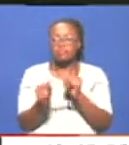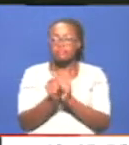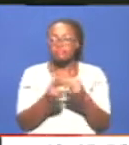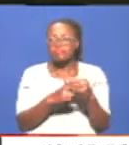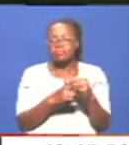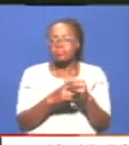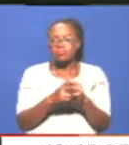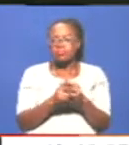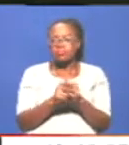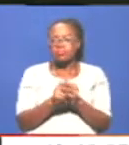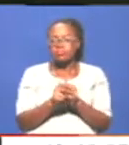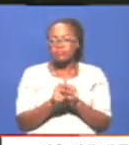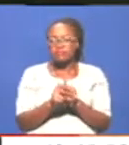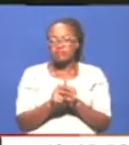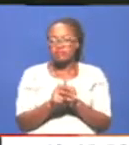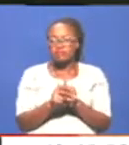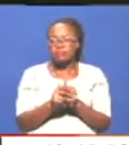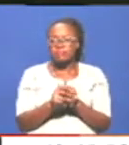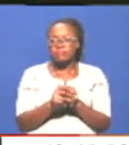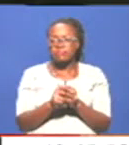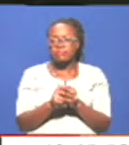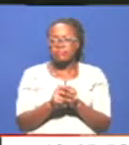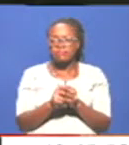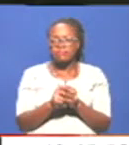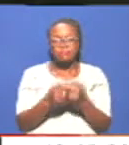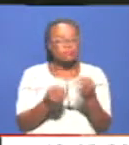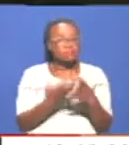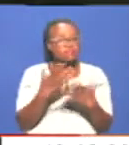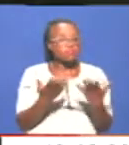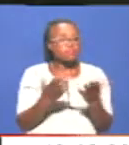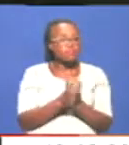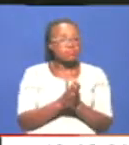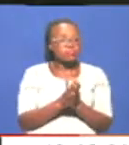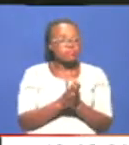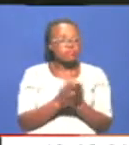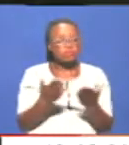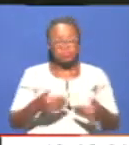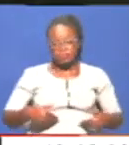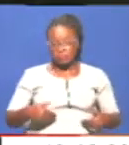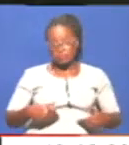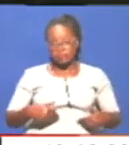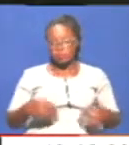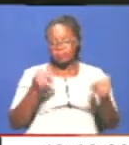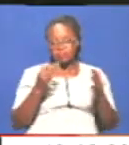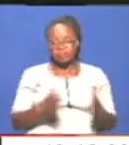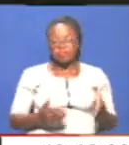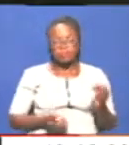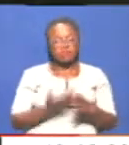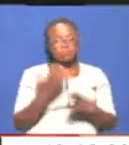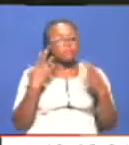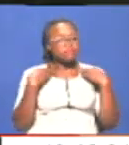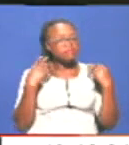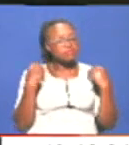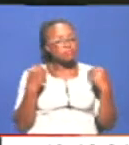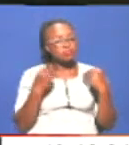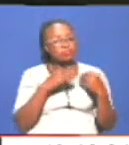Yes. So how have you seen the sport being picked up and how these youngsters are growing in the sport such that someone would be